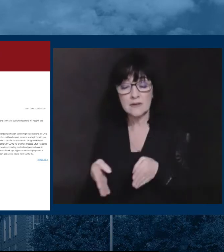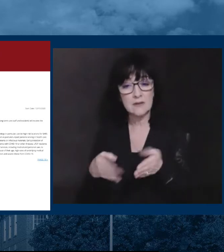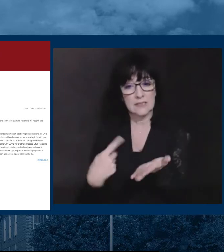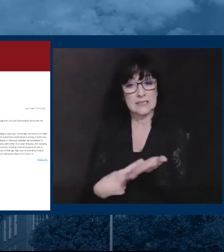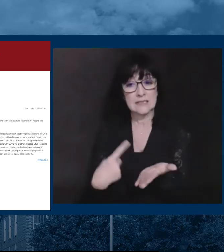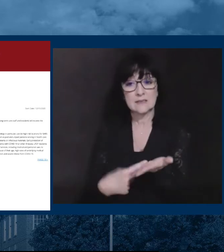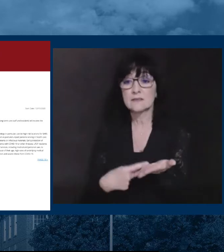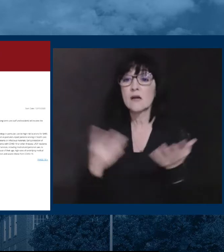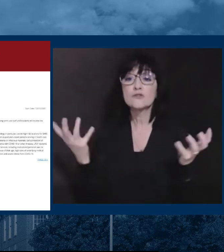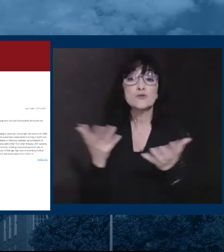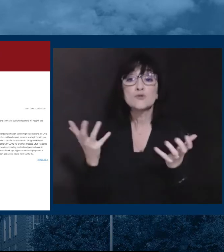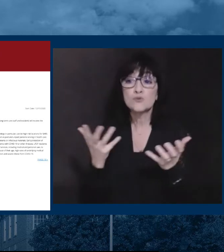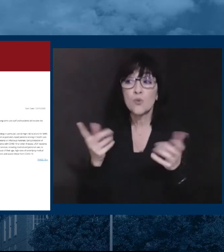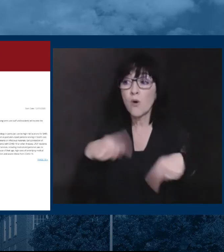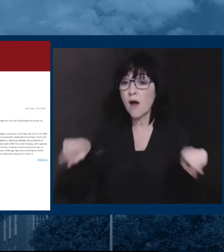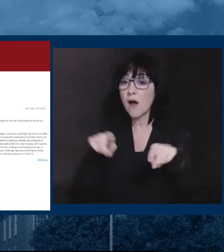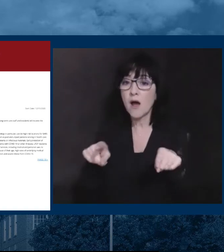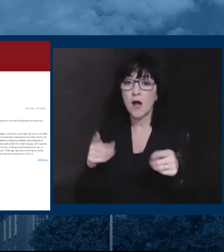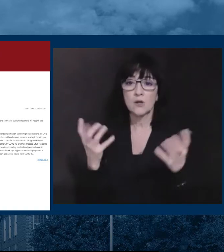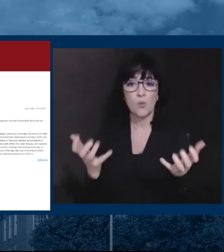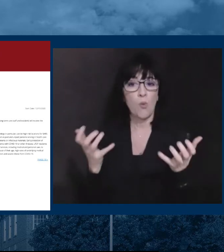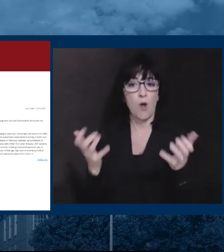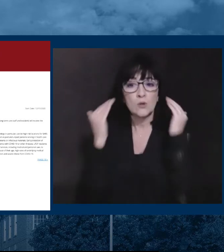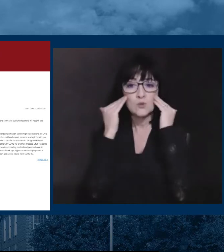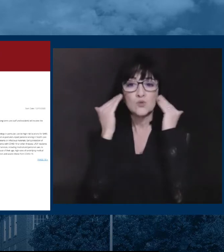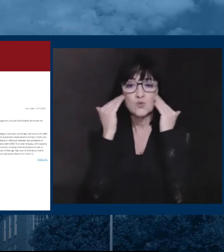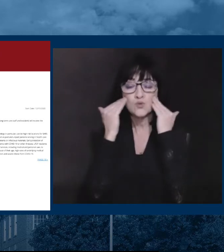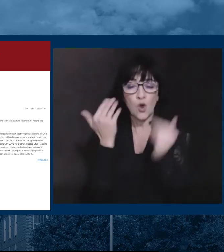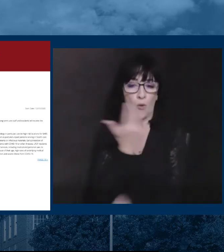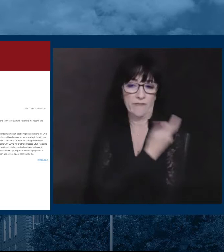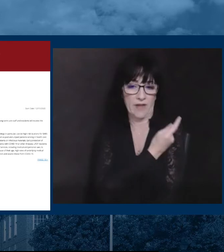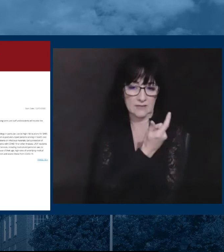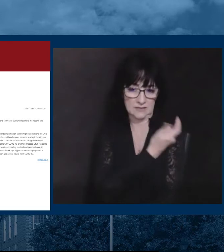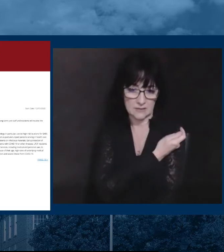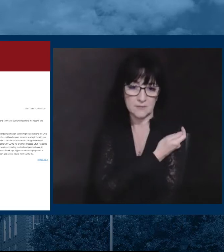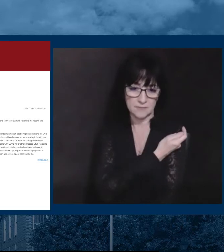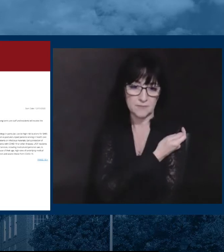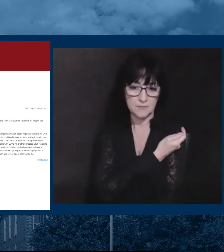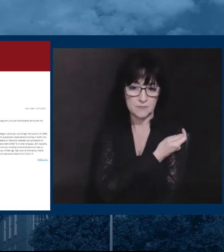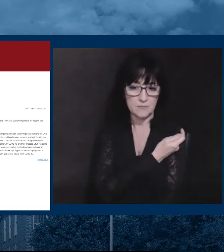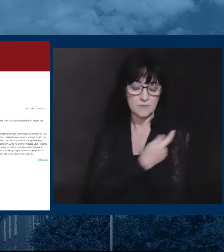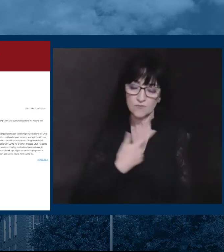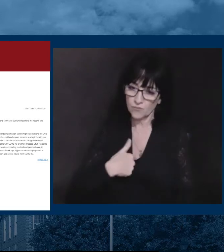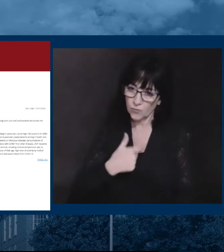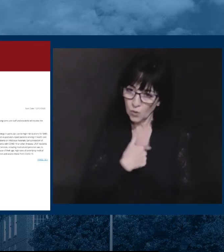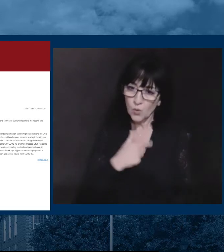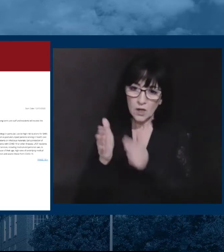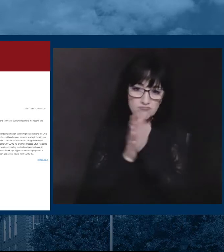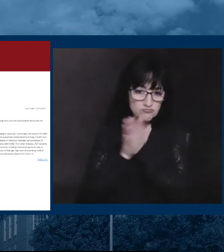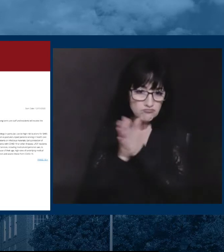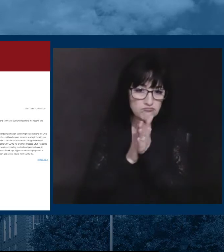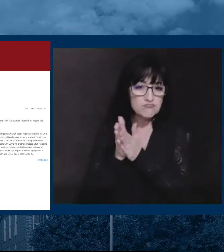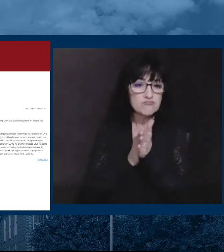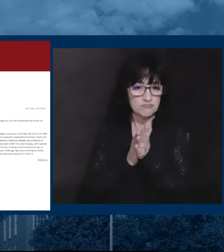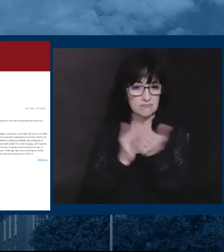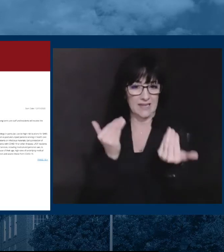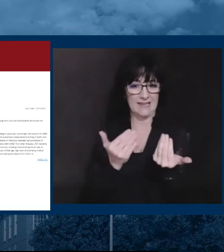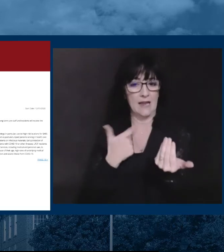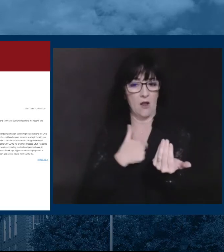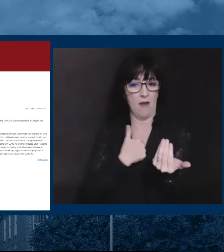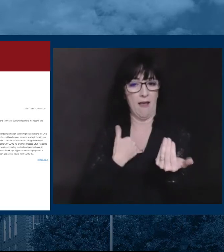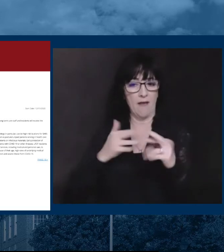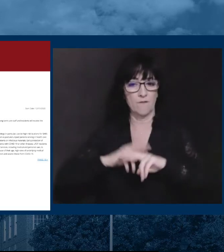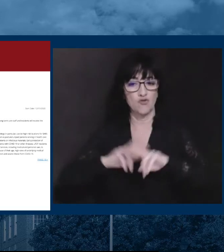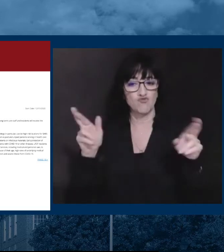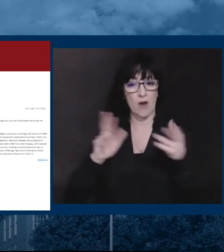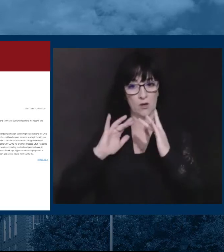We're really excited to have be able to launch our vaccine tracker website